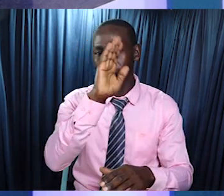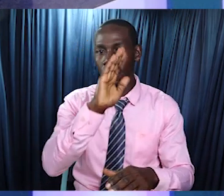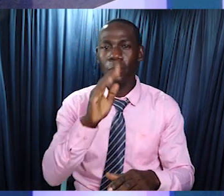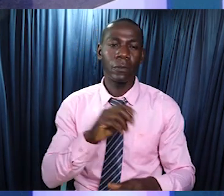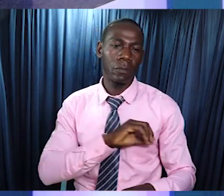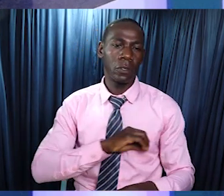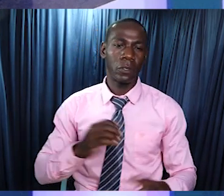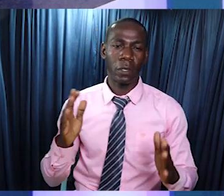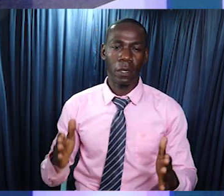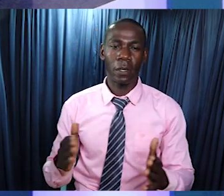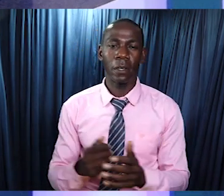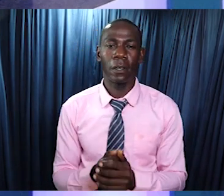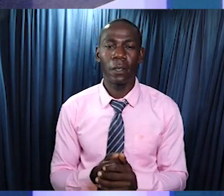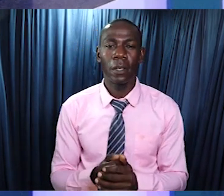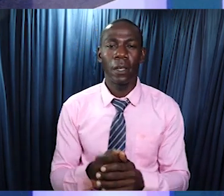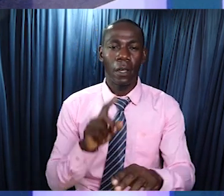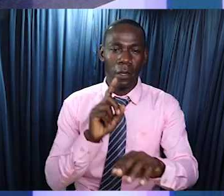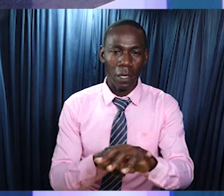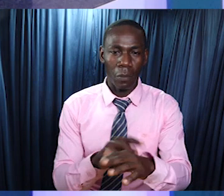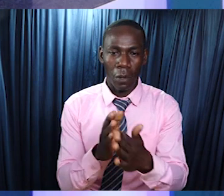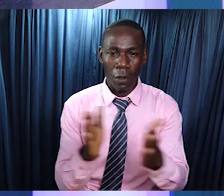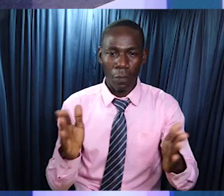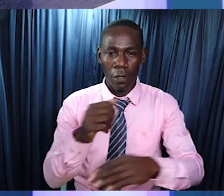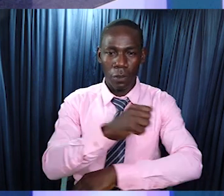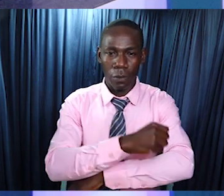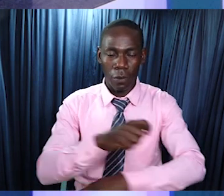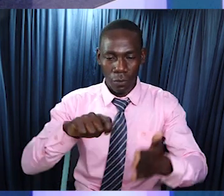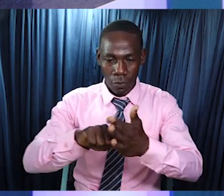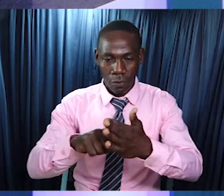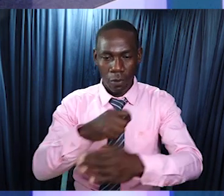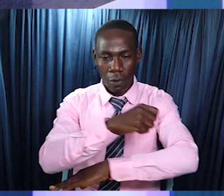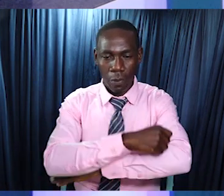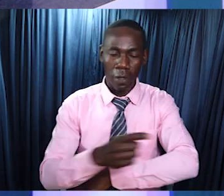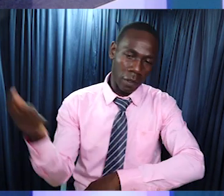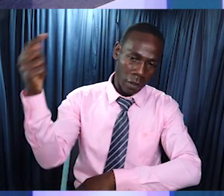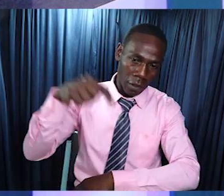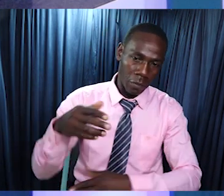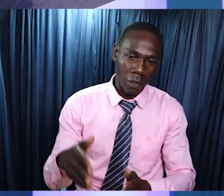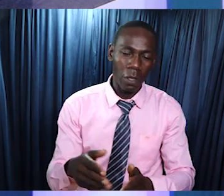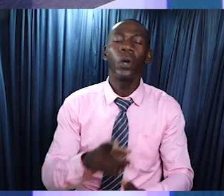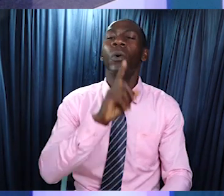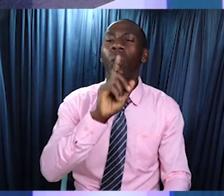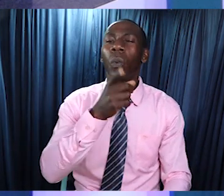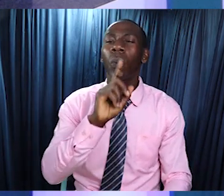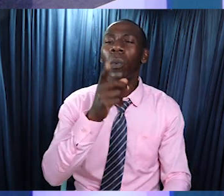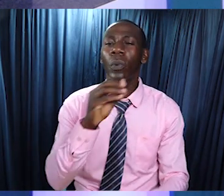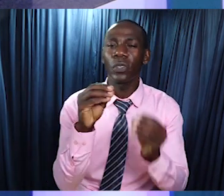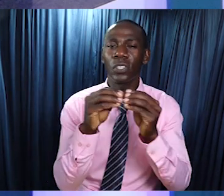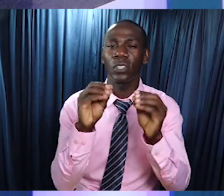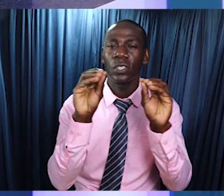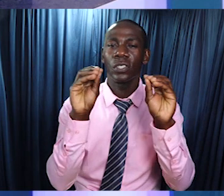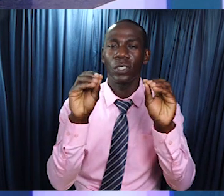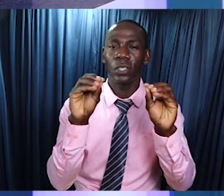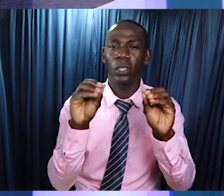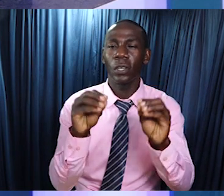of missionary. Kila shule zikifungwa naja hapa. Whenever schools are closed I come here. Anaonya anafundisha. He used to warn and